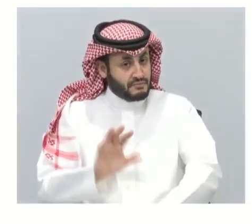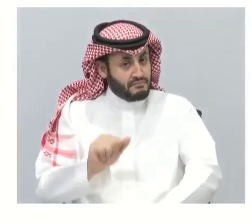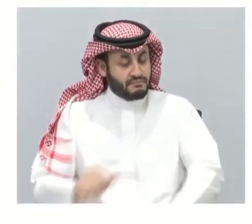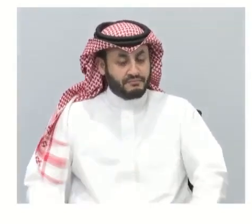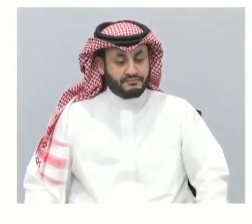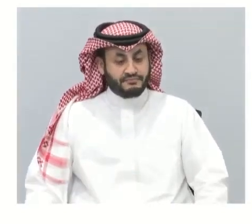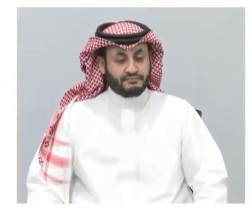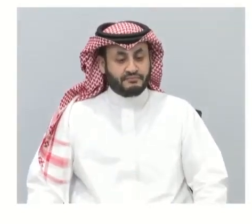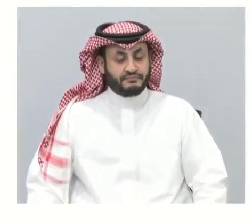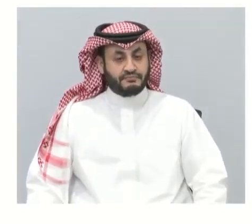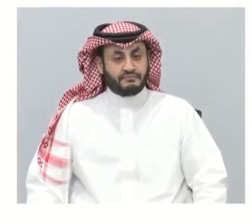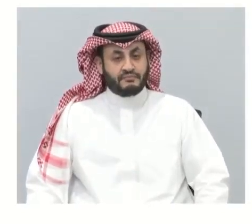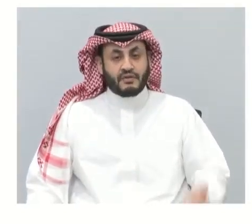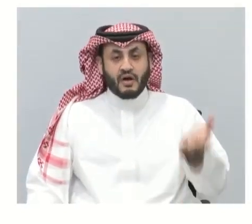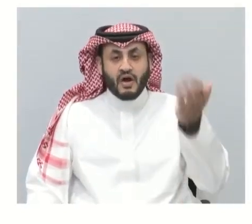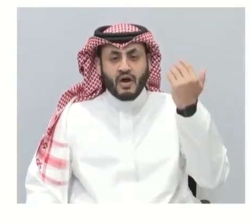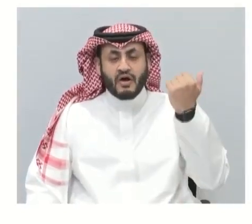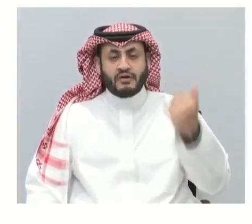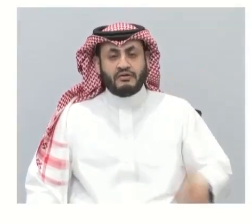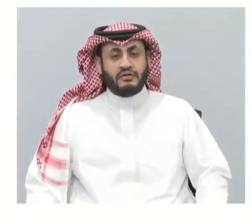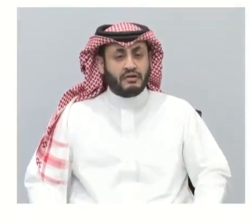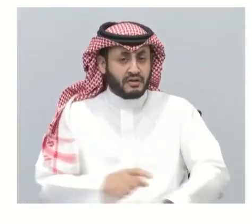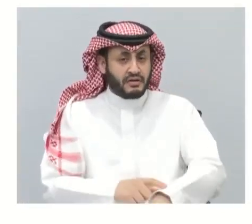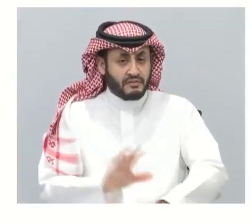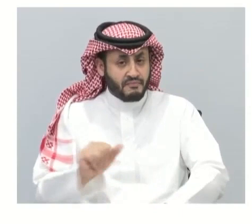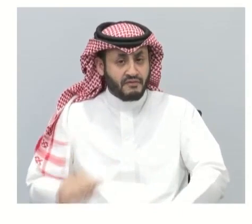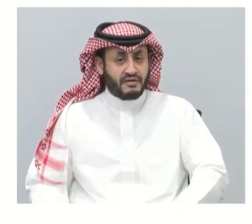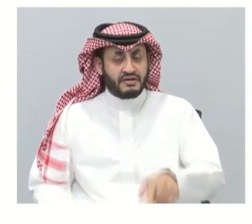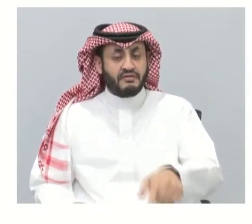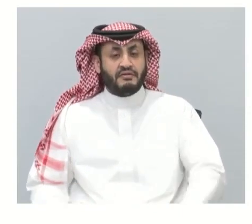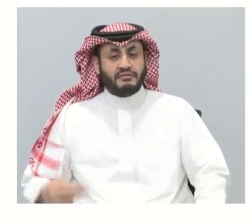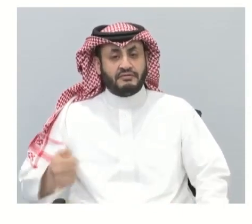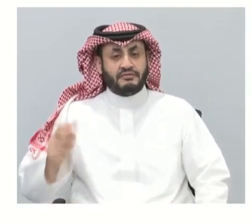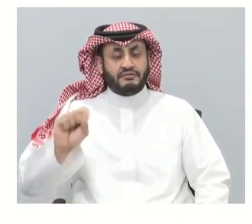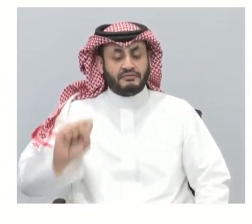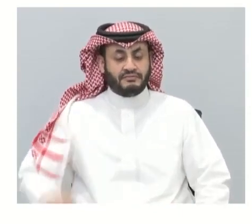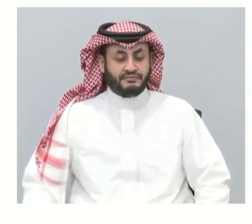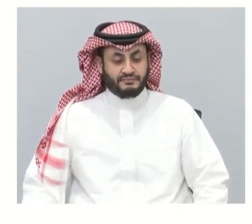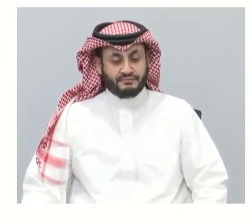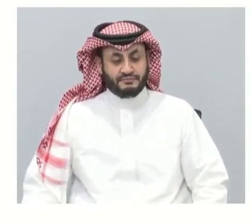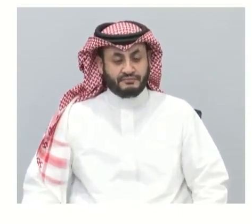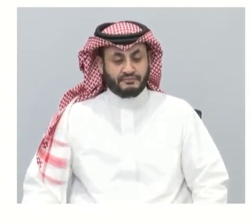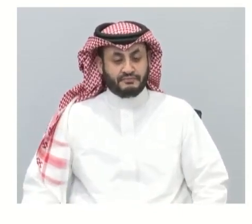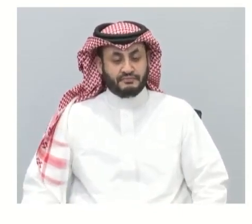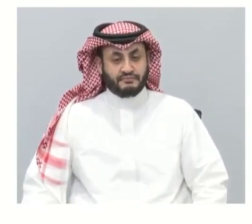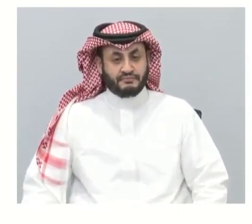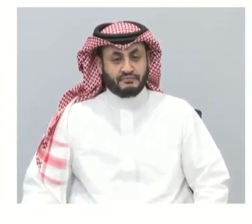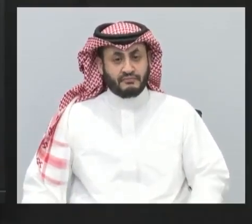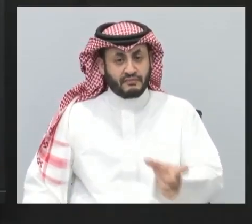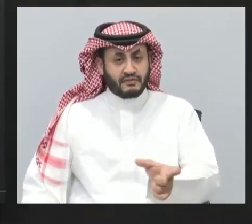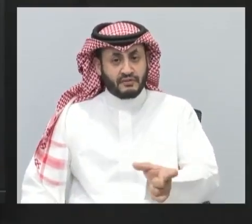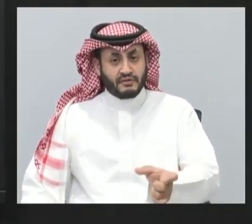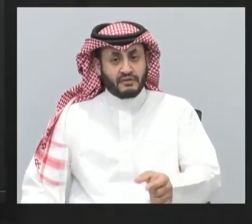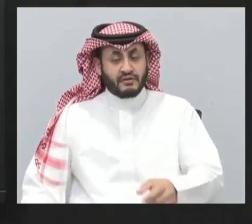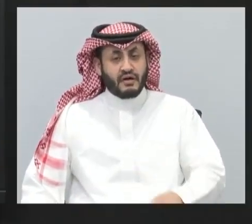say, someone has stolen my car. I left it here and it is gone. So